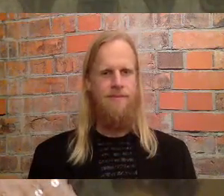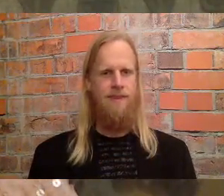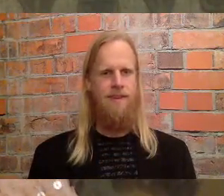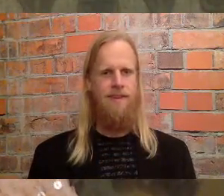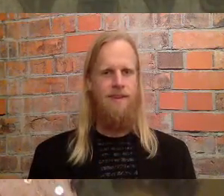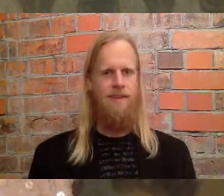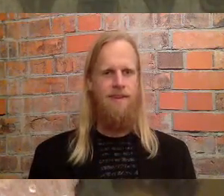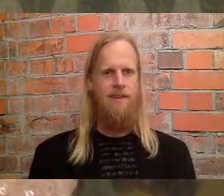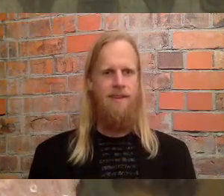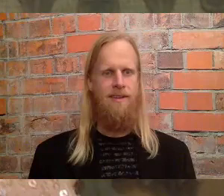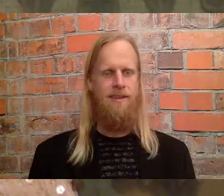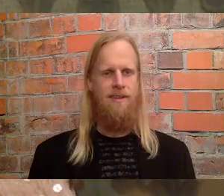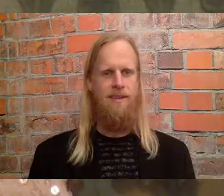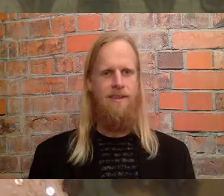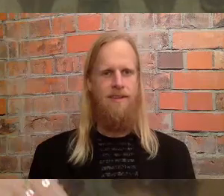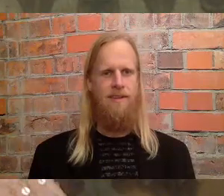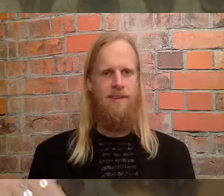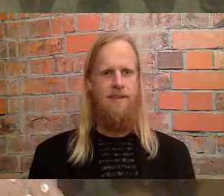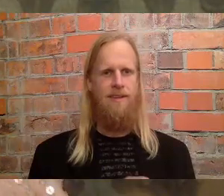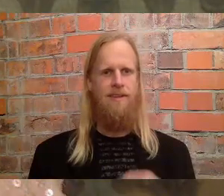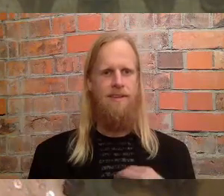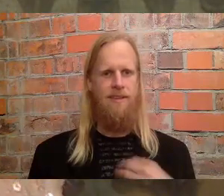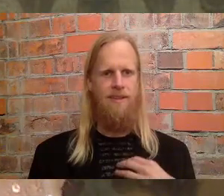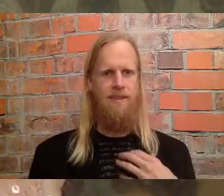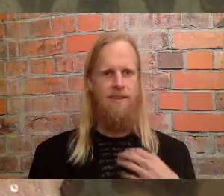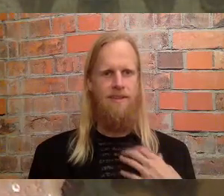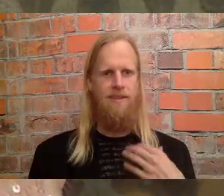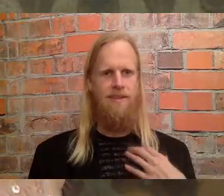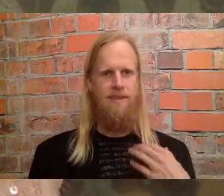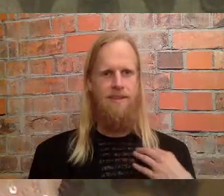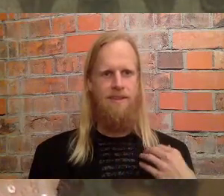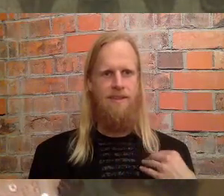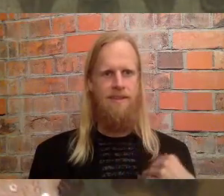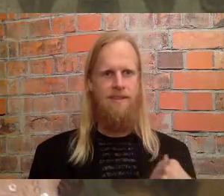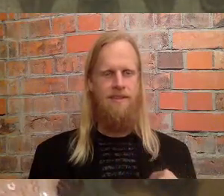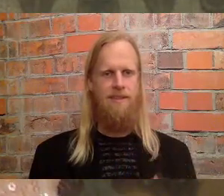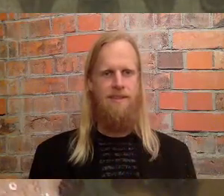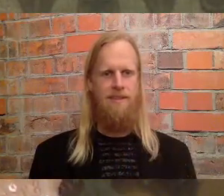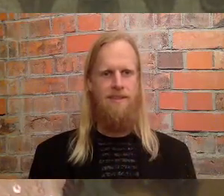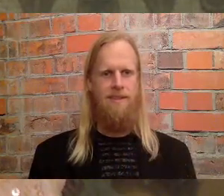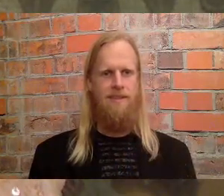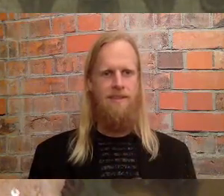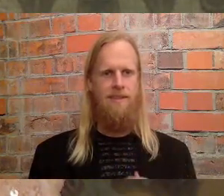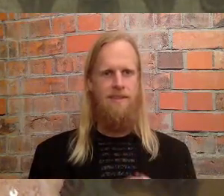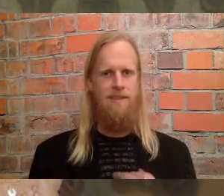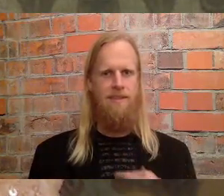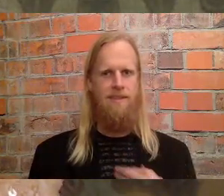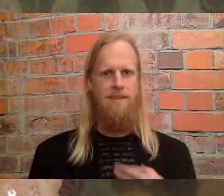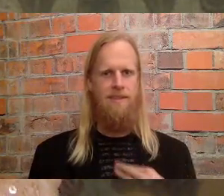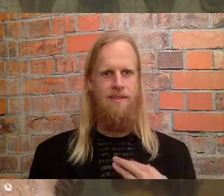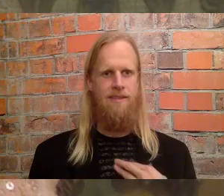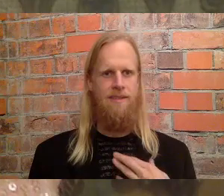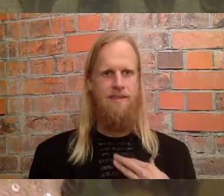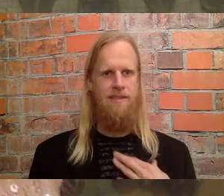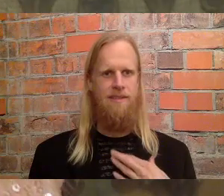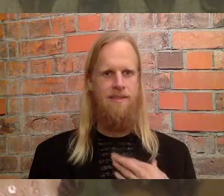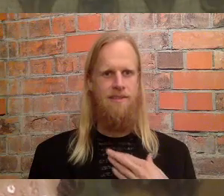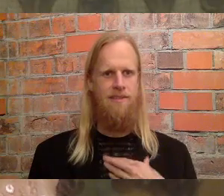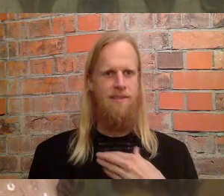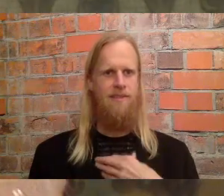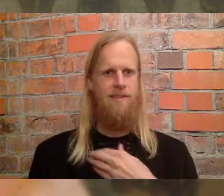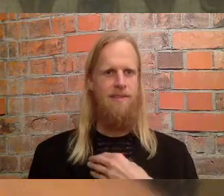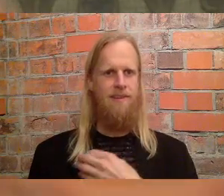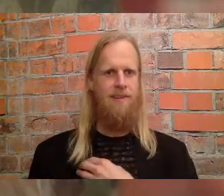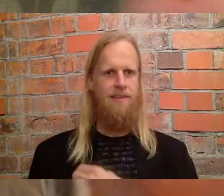learn and do and grow and challenges? Well, I'll tell you this. Even if the work I'm